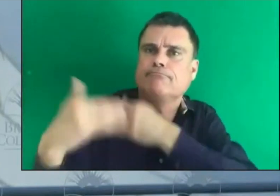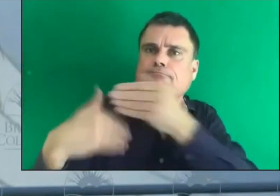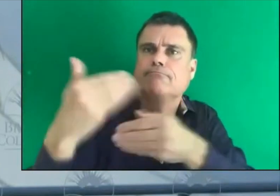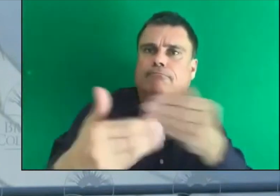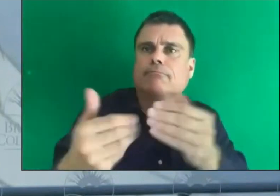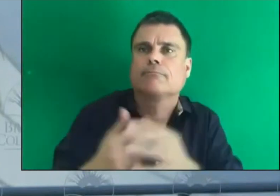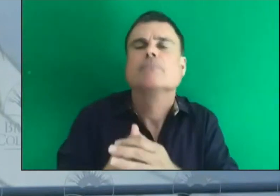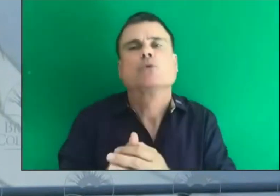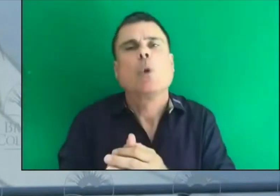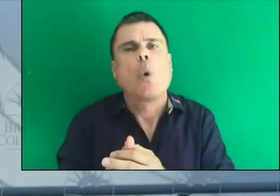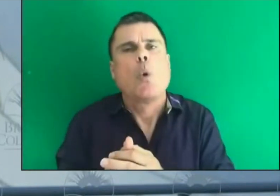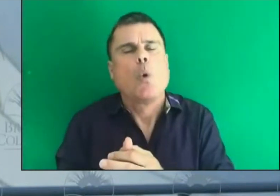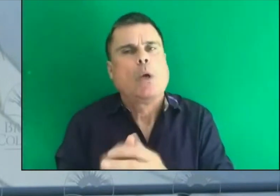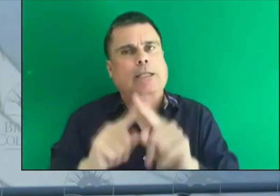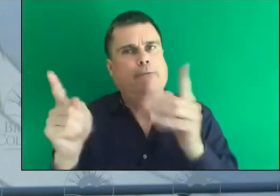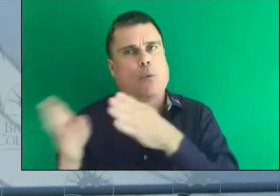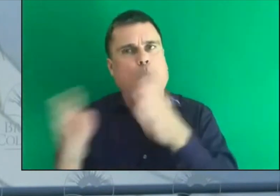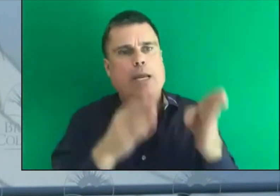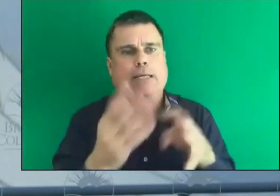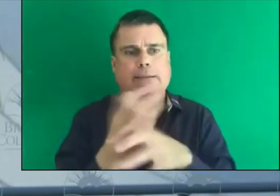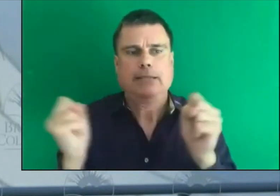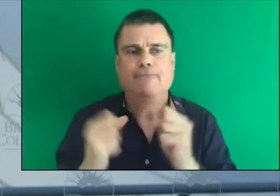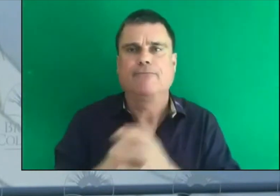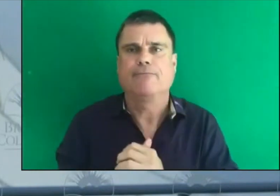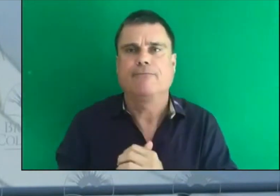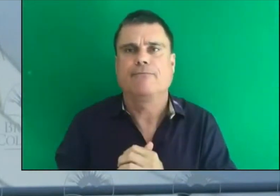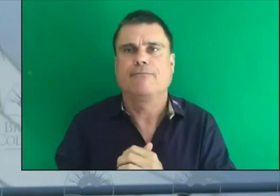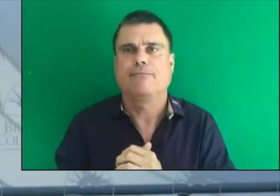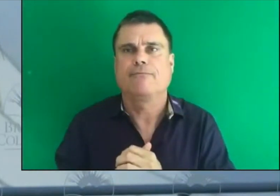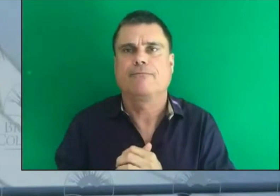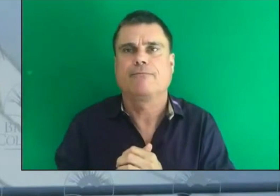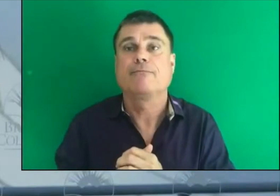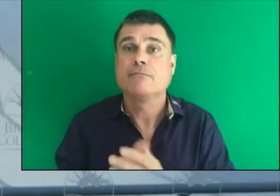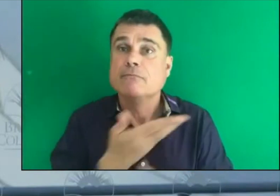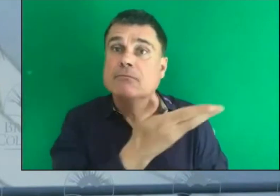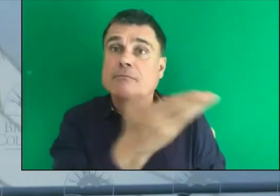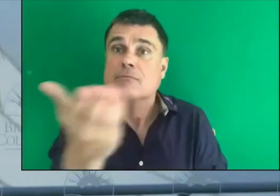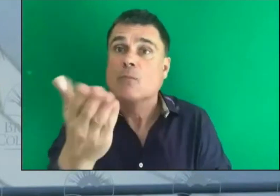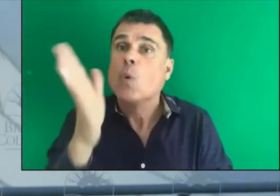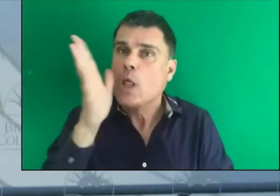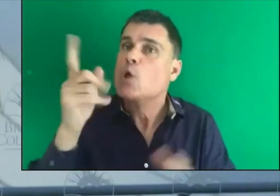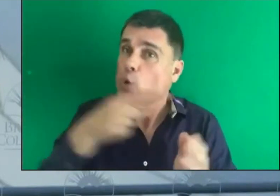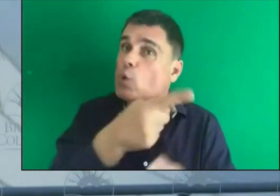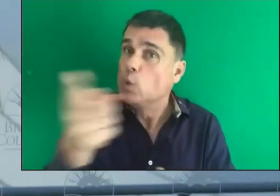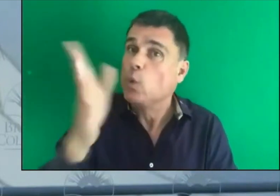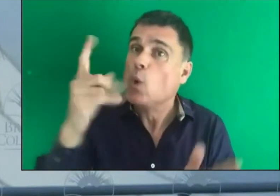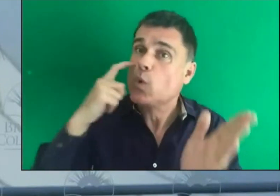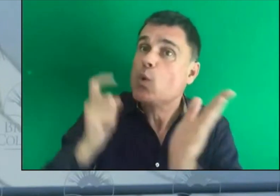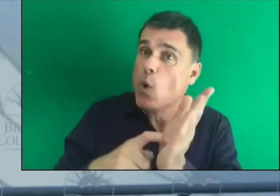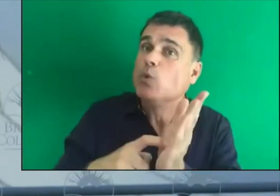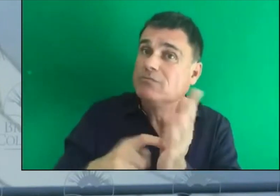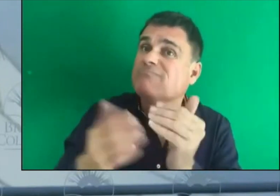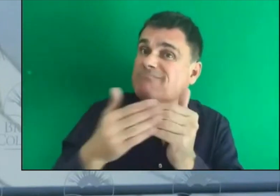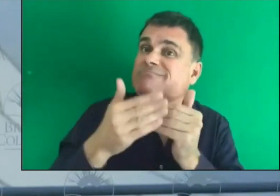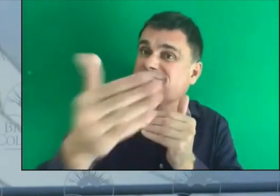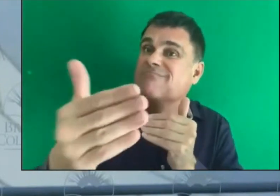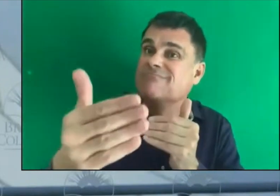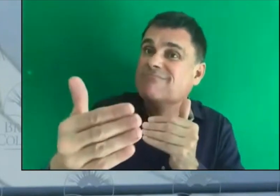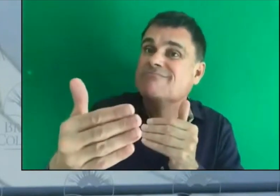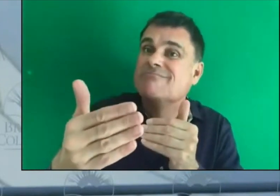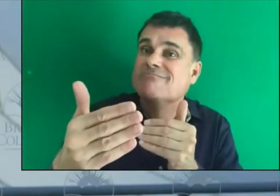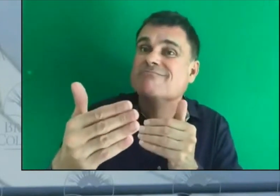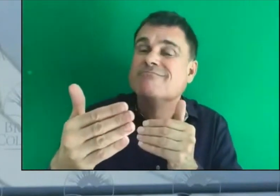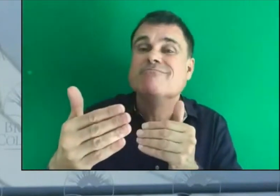of takeaways, and I've been doing both a lot of talking, but also a lot of listening to people as to how we can better communicate that